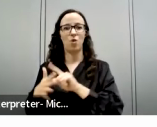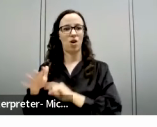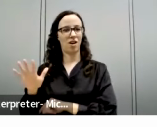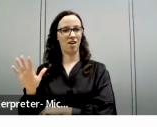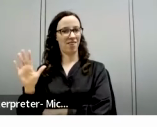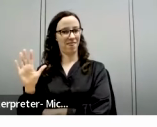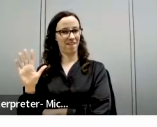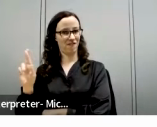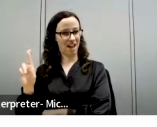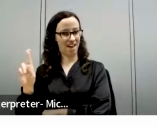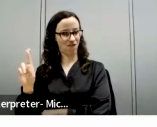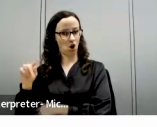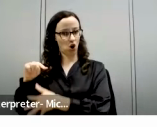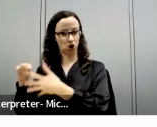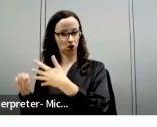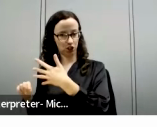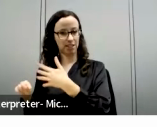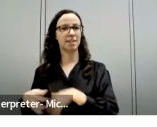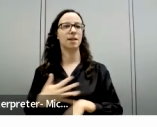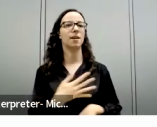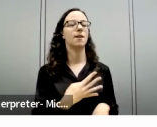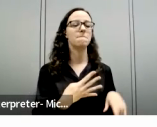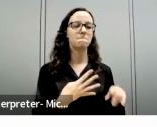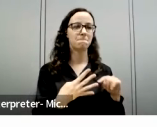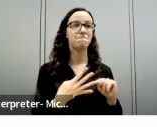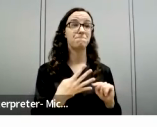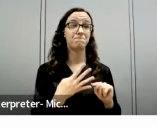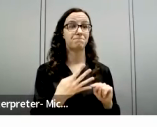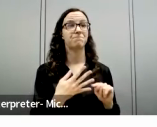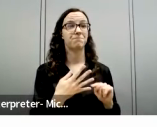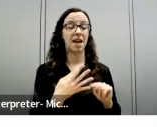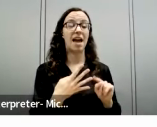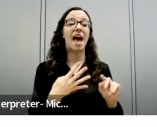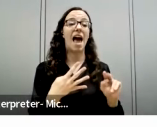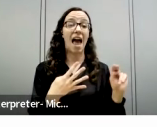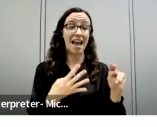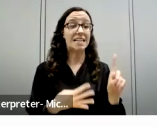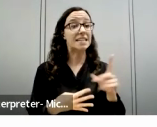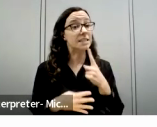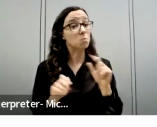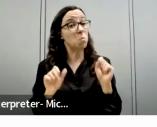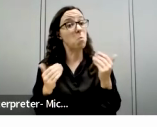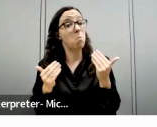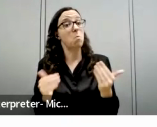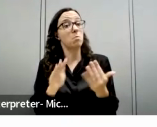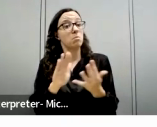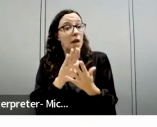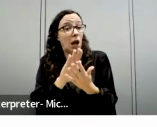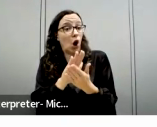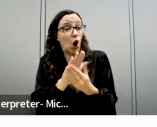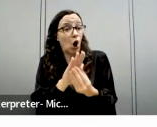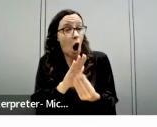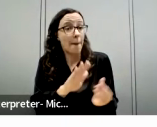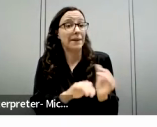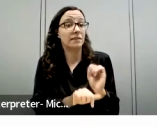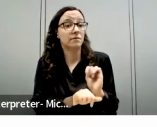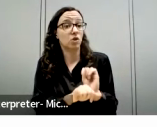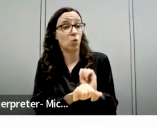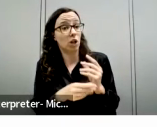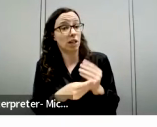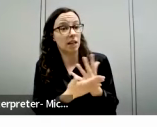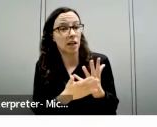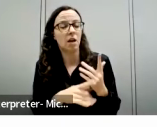talked about. But this one says that you can use the original work, you can make copies of it and give them to your students, but you